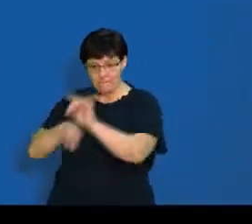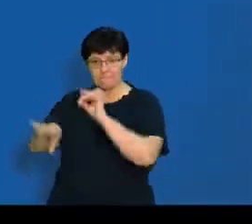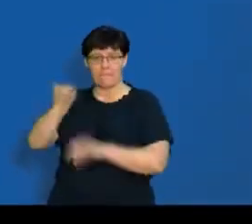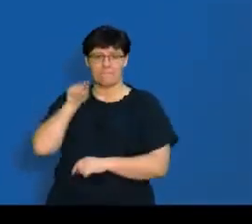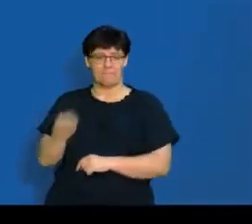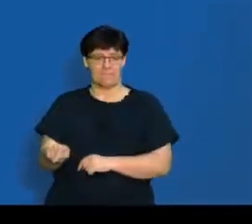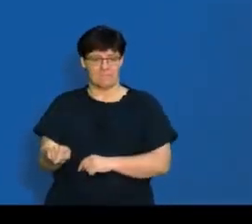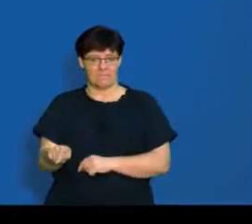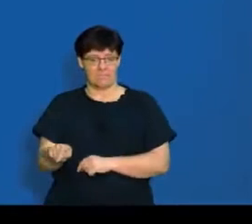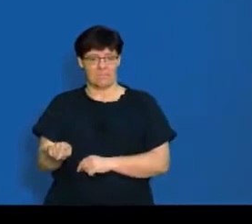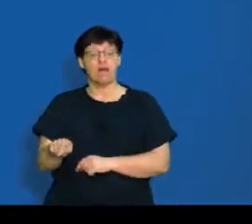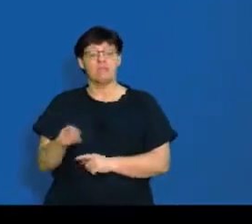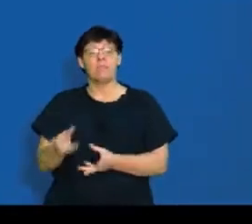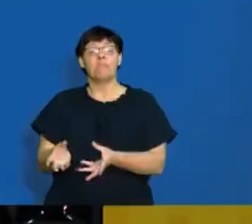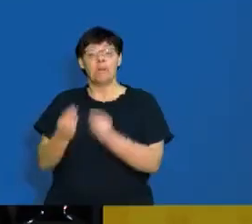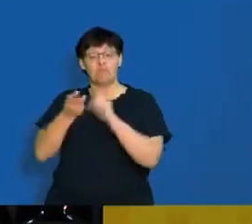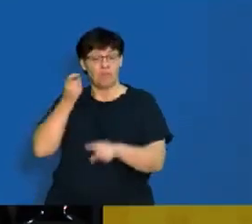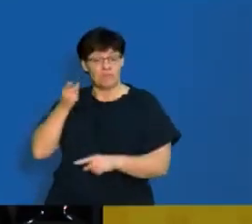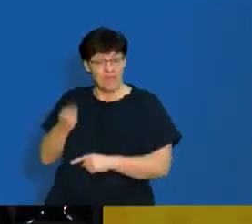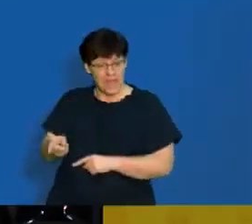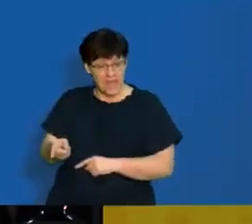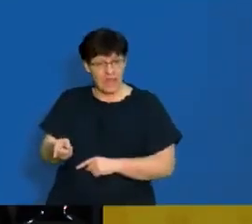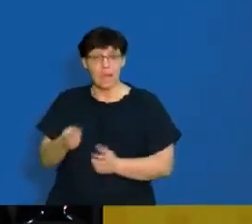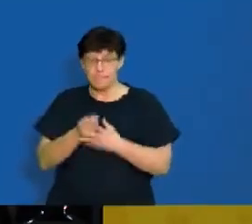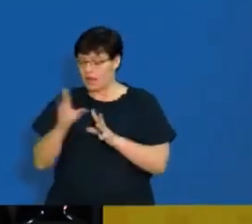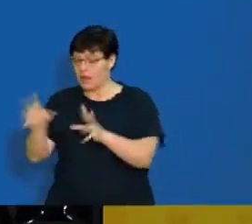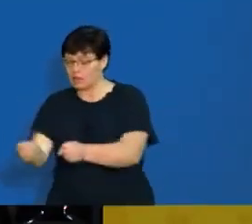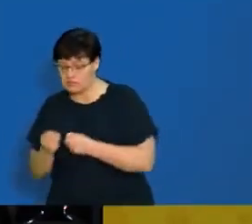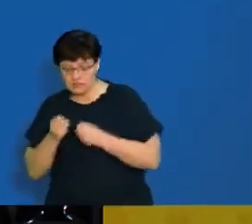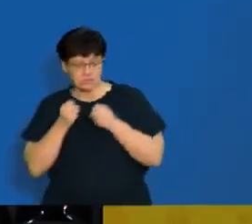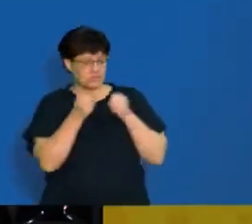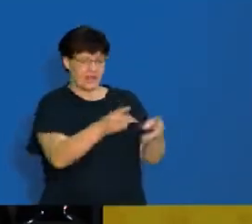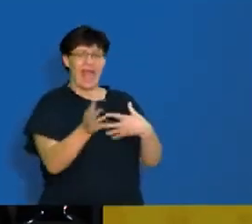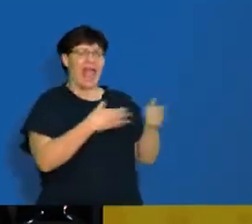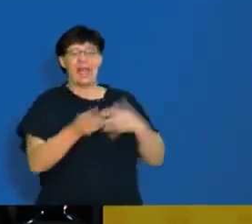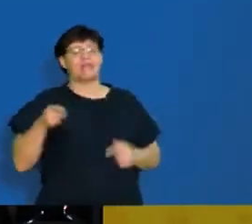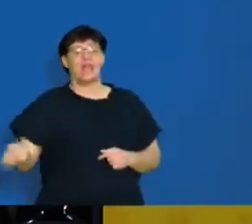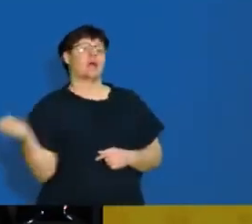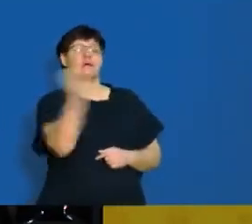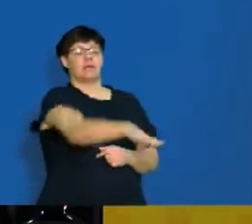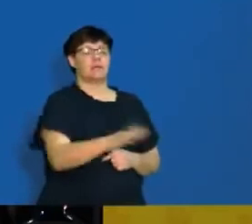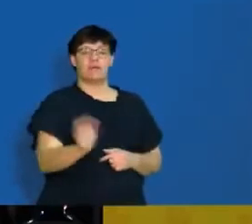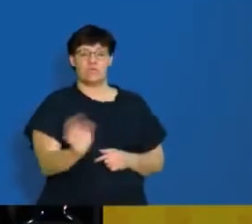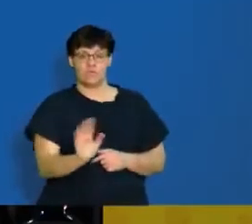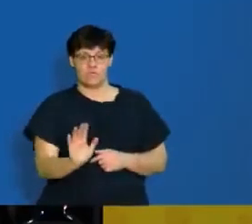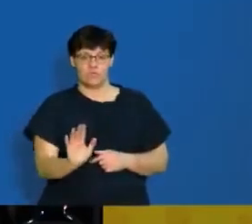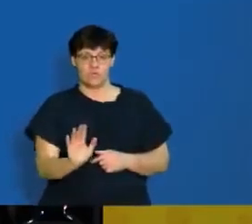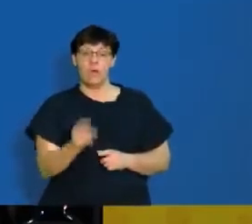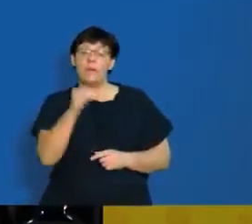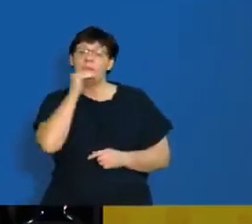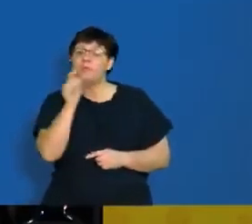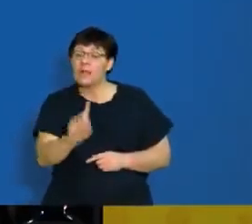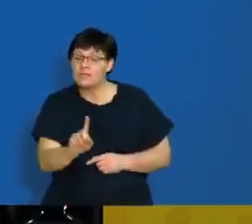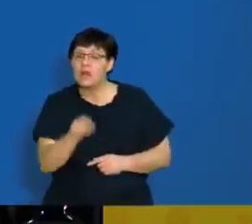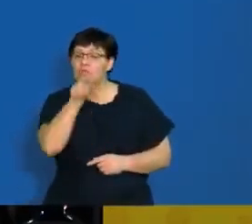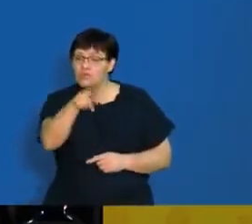extracting information from the sources does not mean just taking anything that is in the source. It means that you have